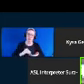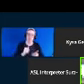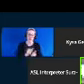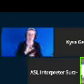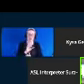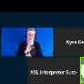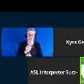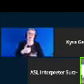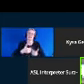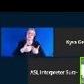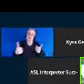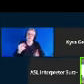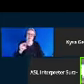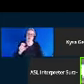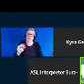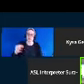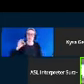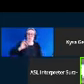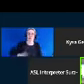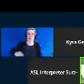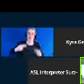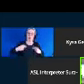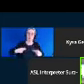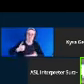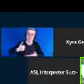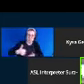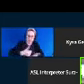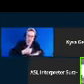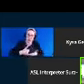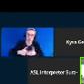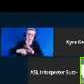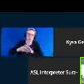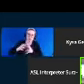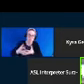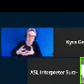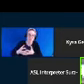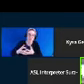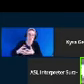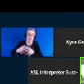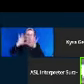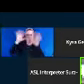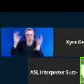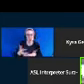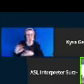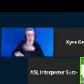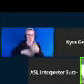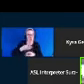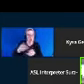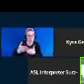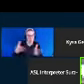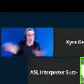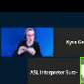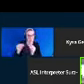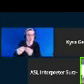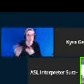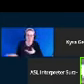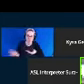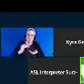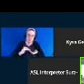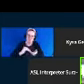a separate nonprofit, humanitarian, part of a worldwide organization. But we do so